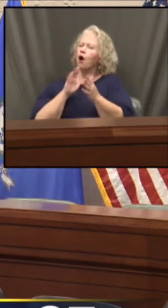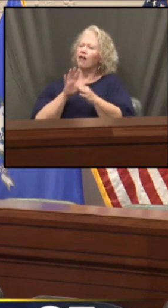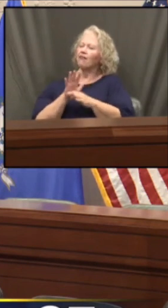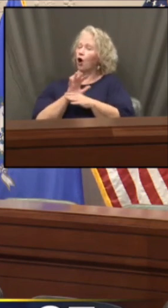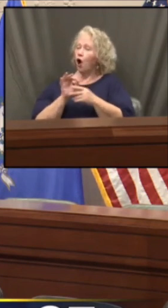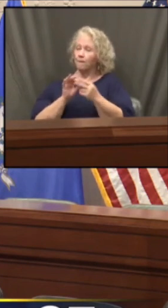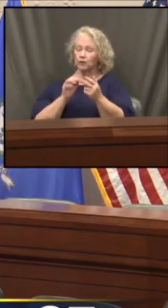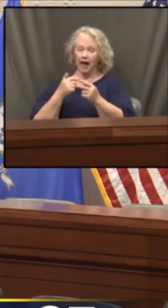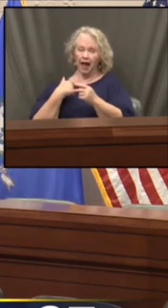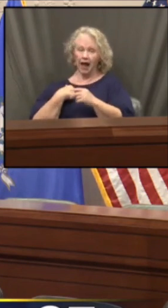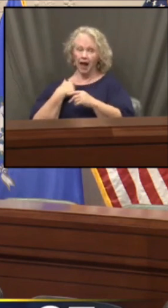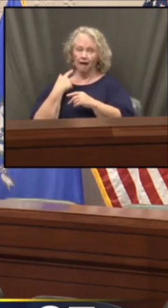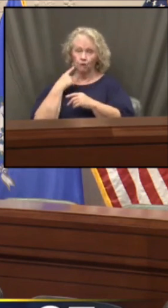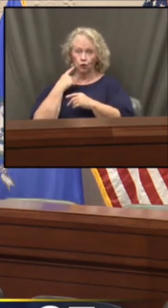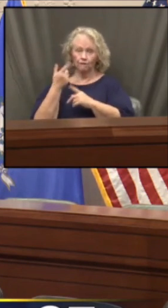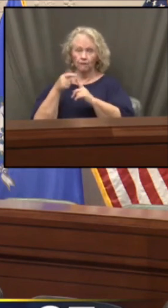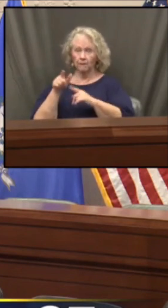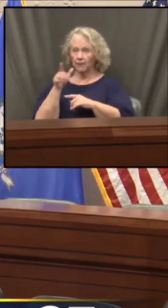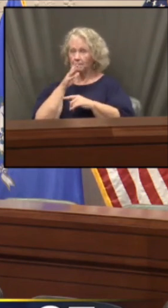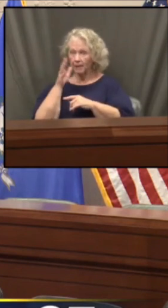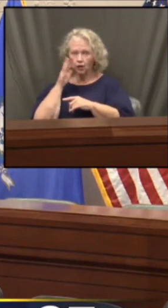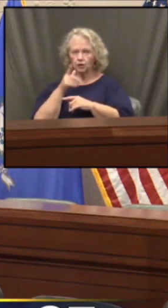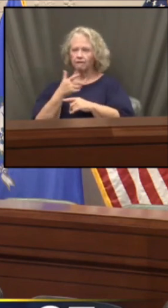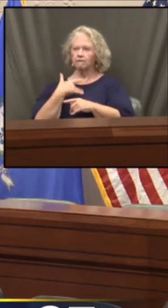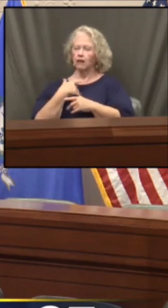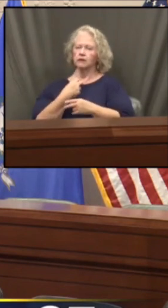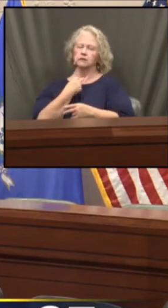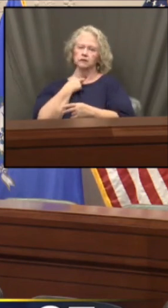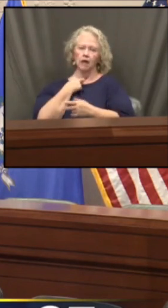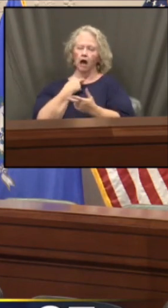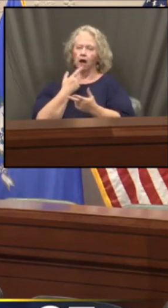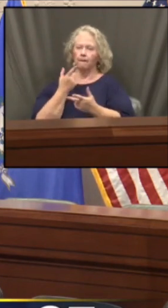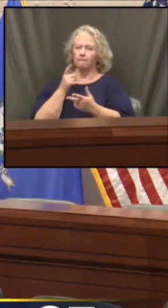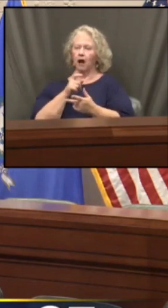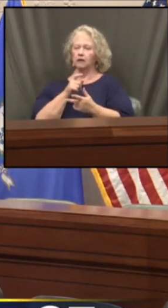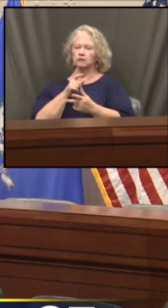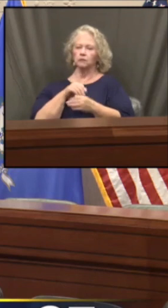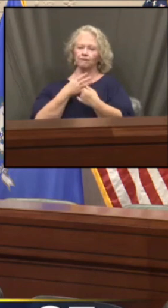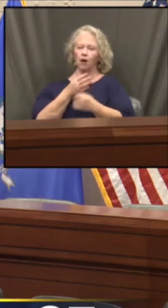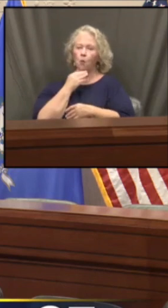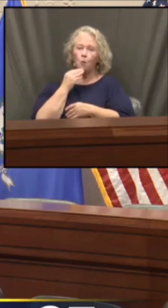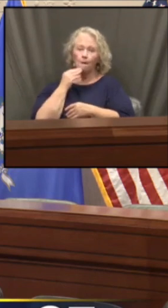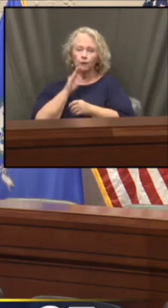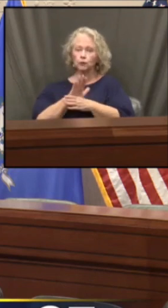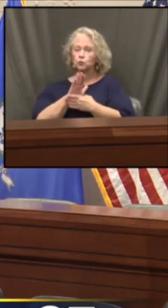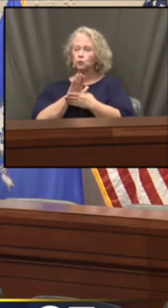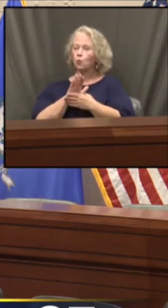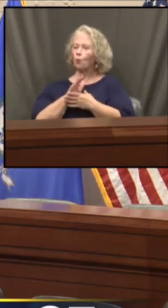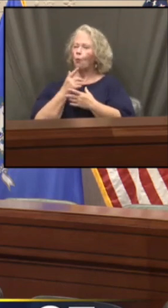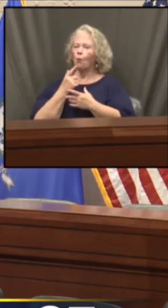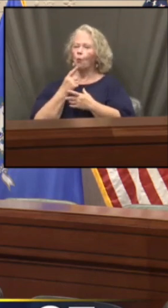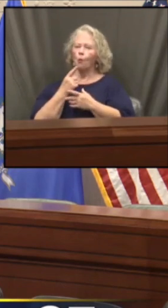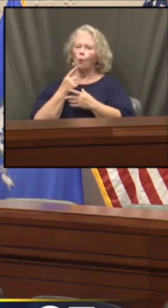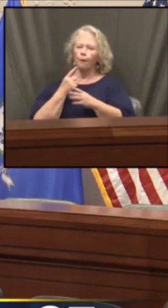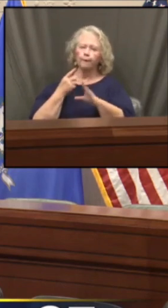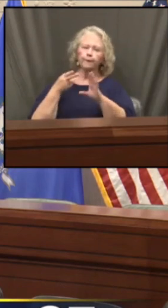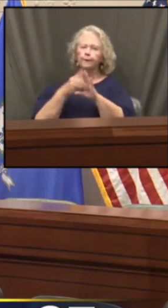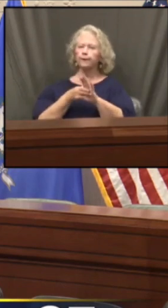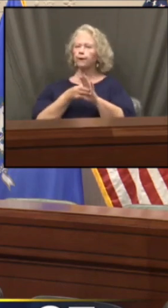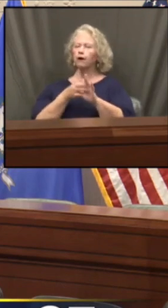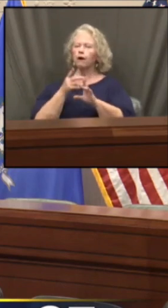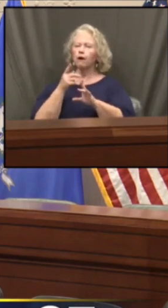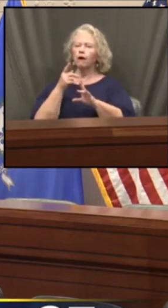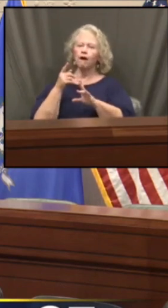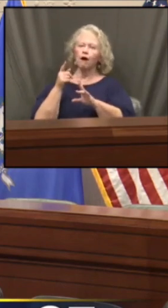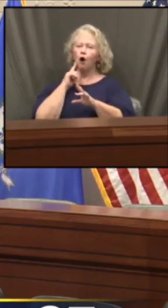I'm being told by a lot of the parents that they have no choice but to homeschool or to maybe sign up for some for-profit high